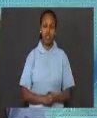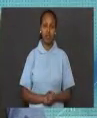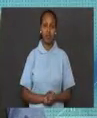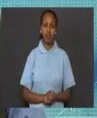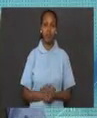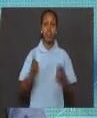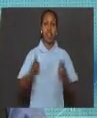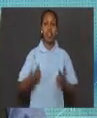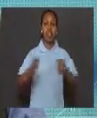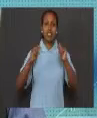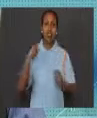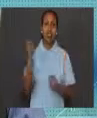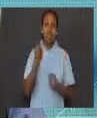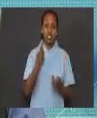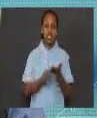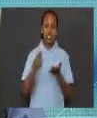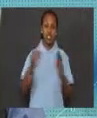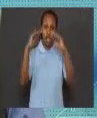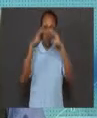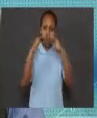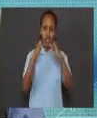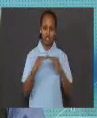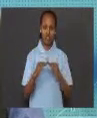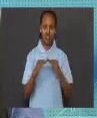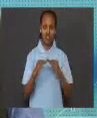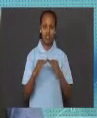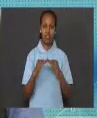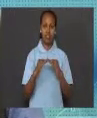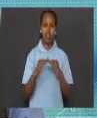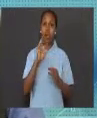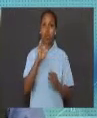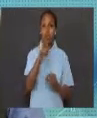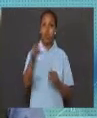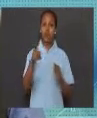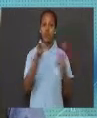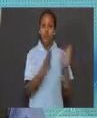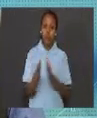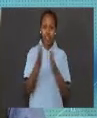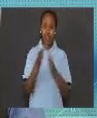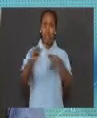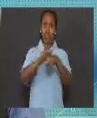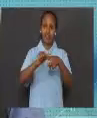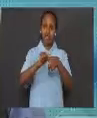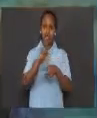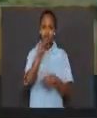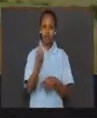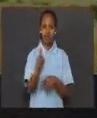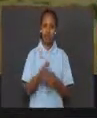Let us try using this equation. Are you ready for an activity?